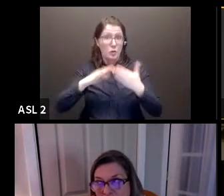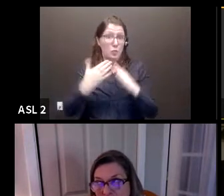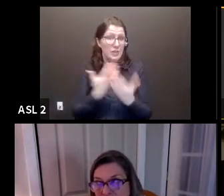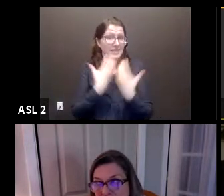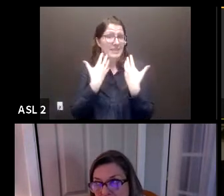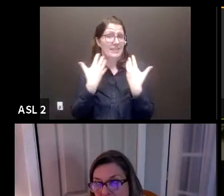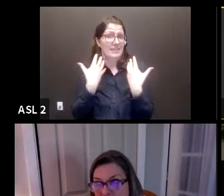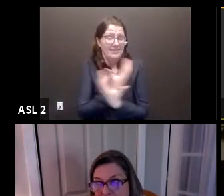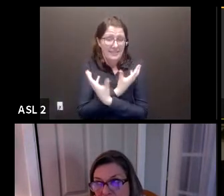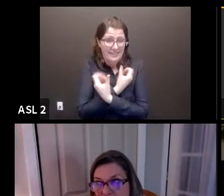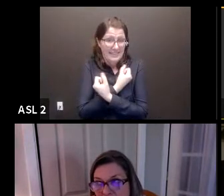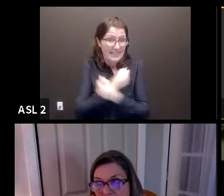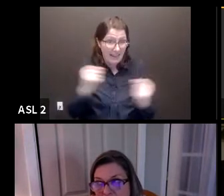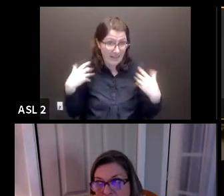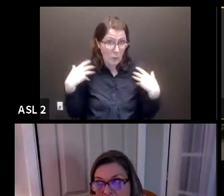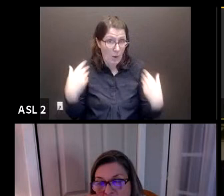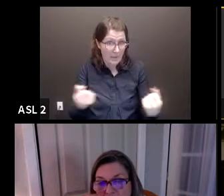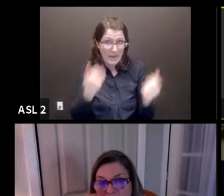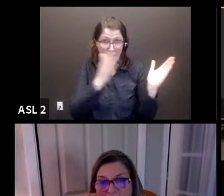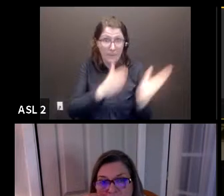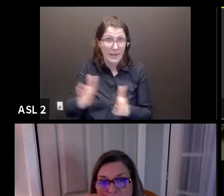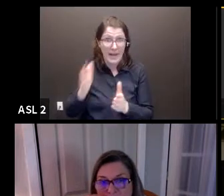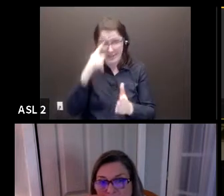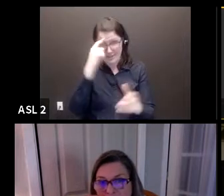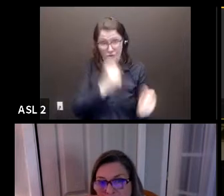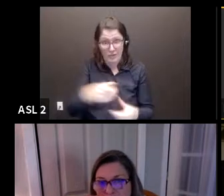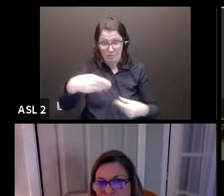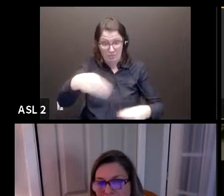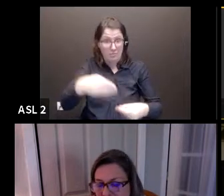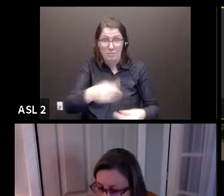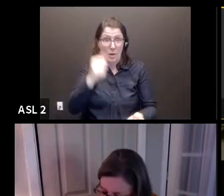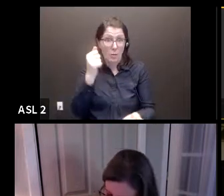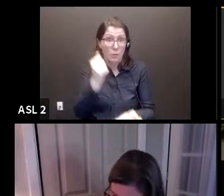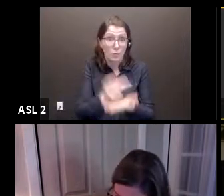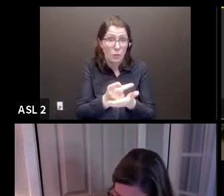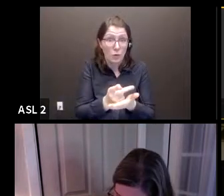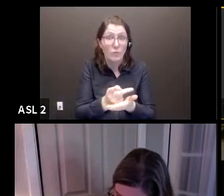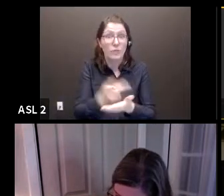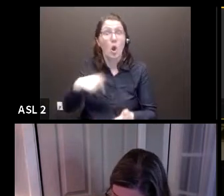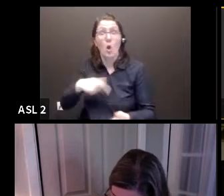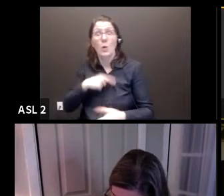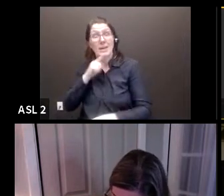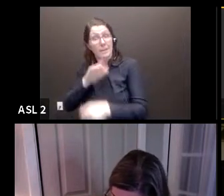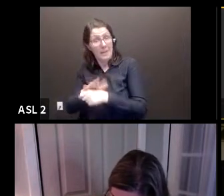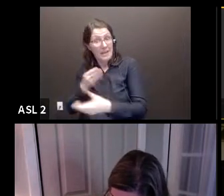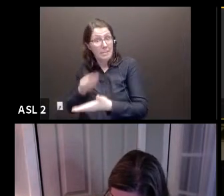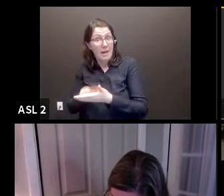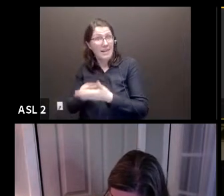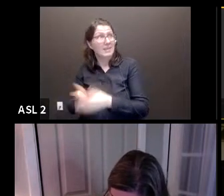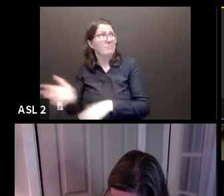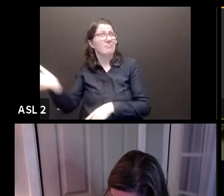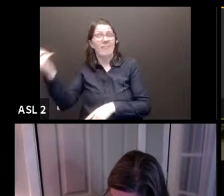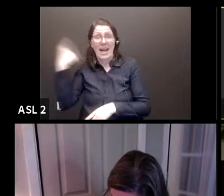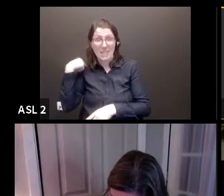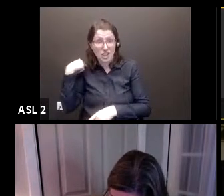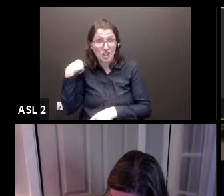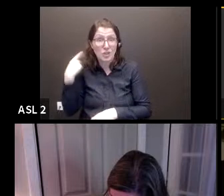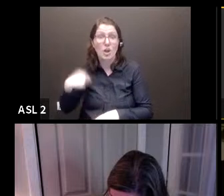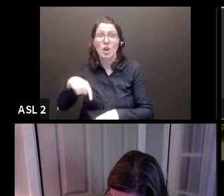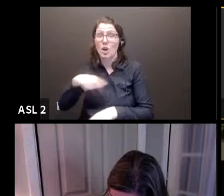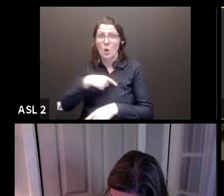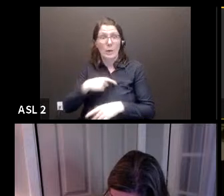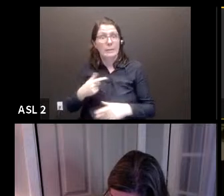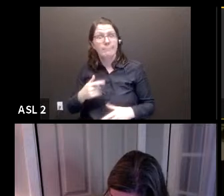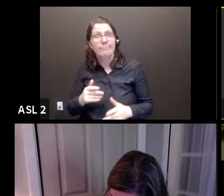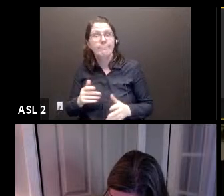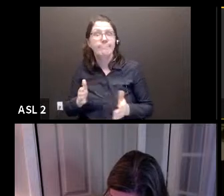operating budget over a year ago to start that work we have started that work through the efforts of deputy bell and and our partners